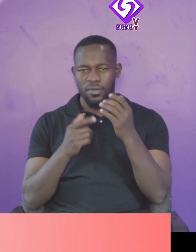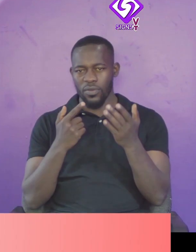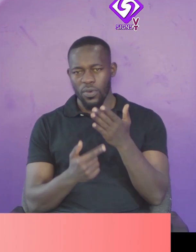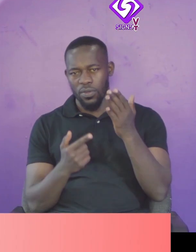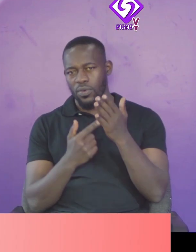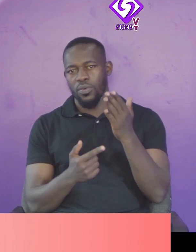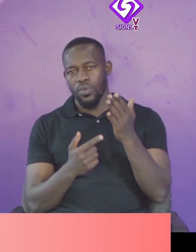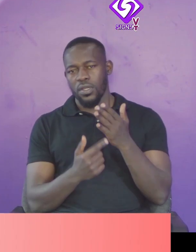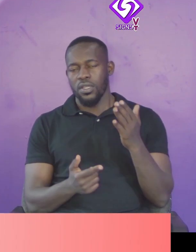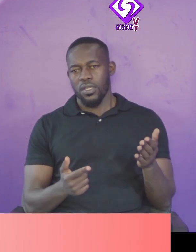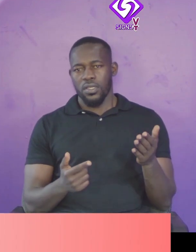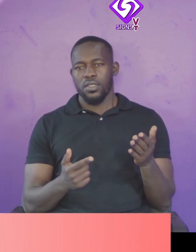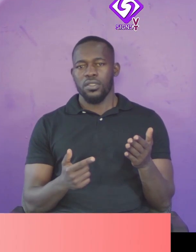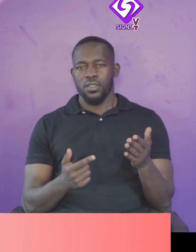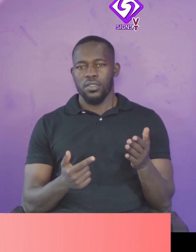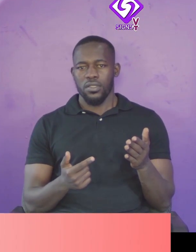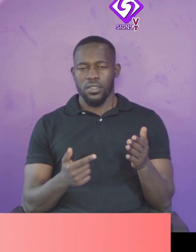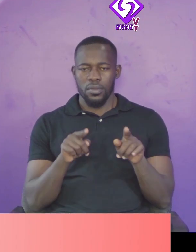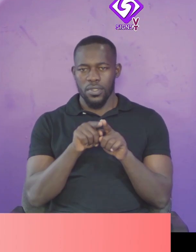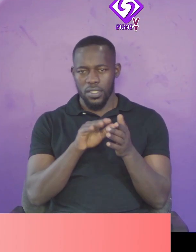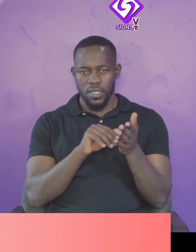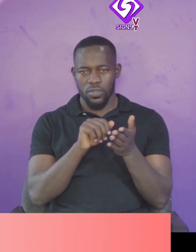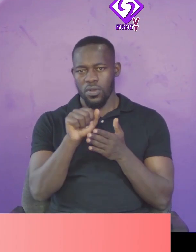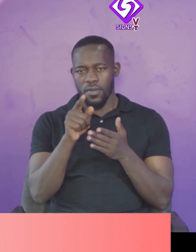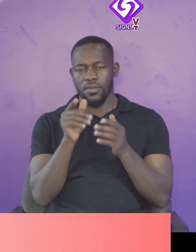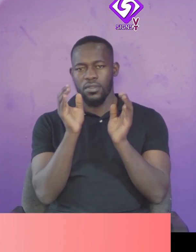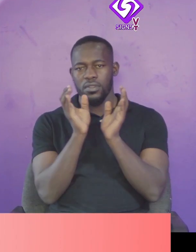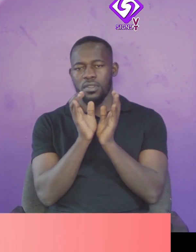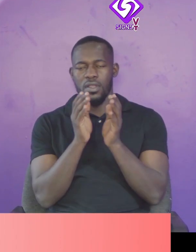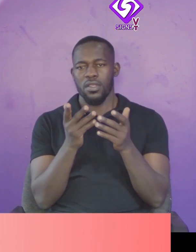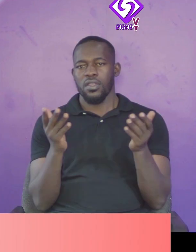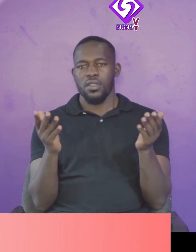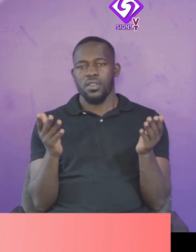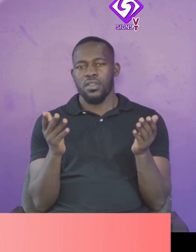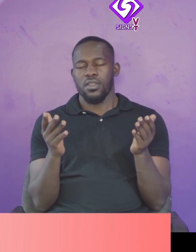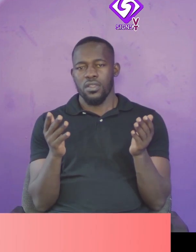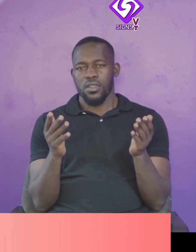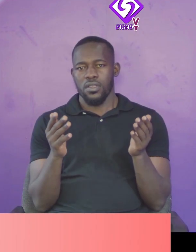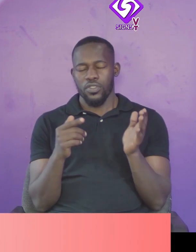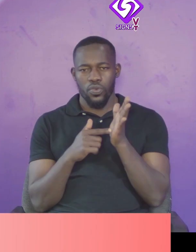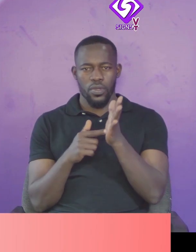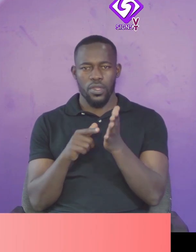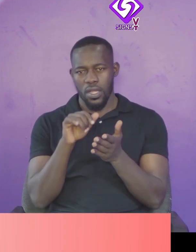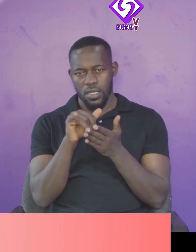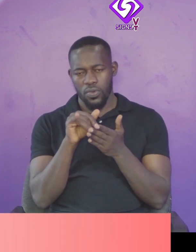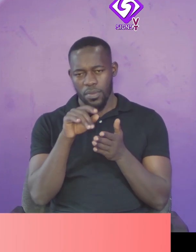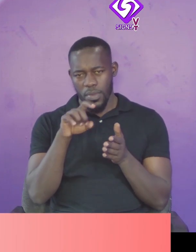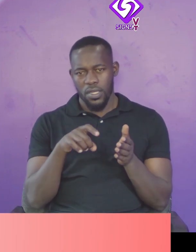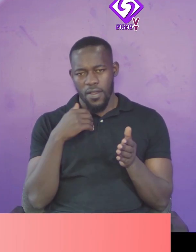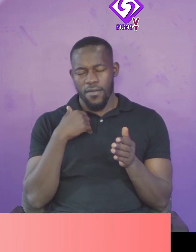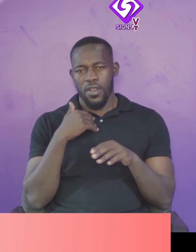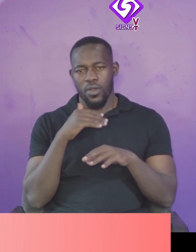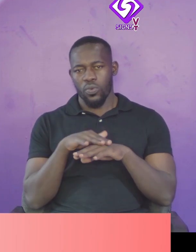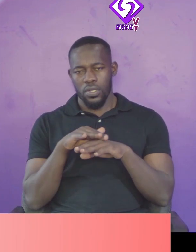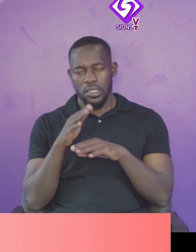and even destruction of stadium property. And that shows that there's need for security to be